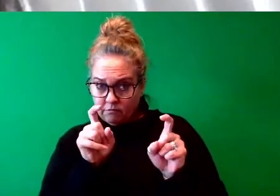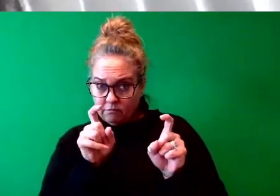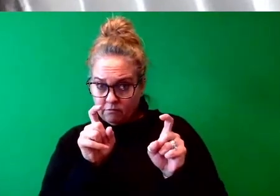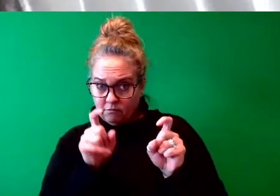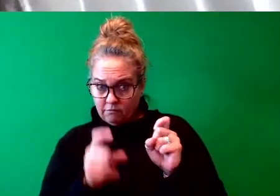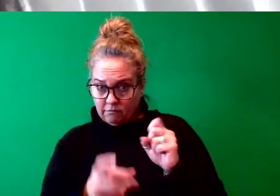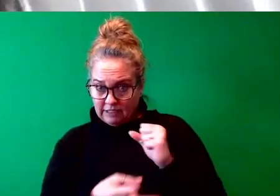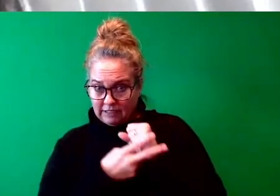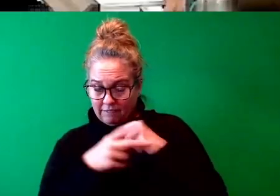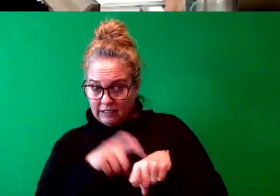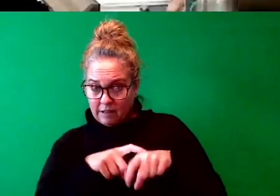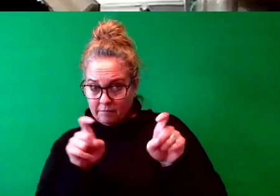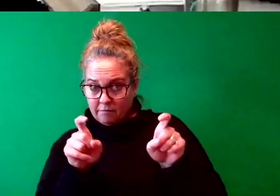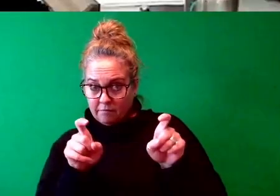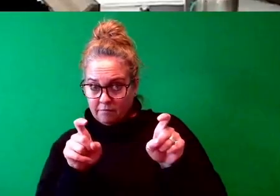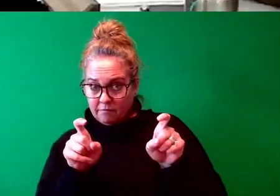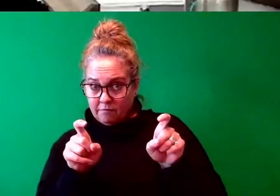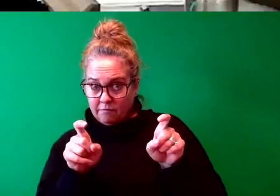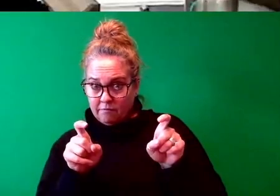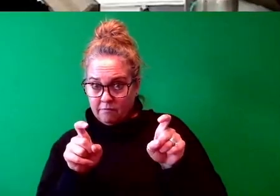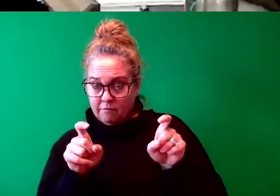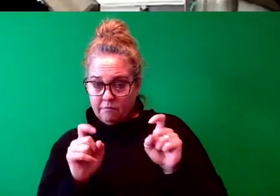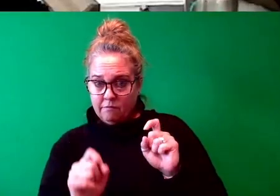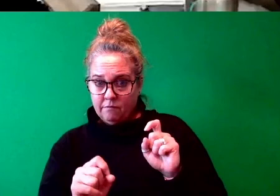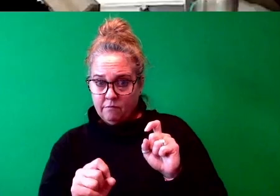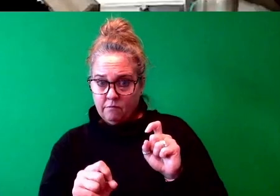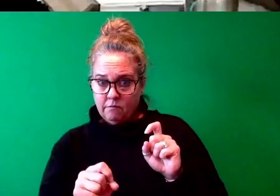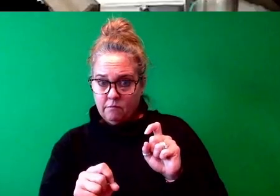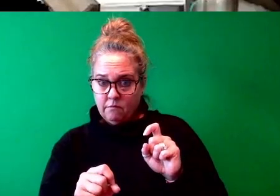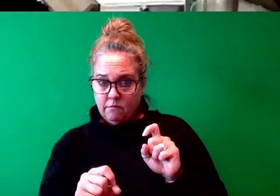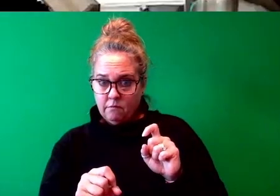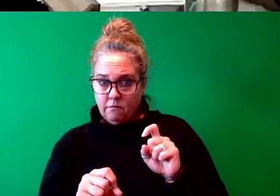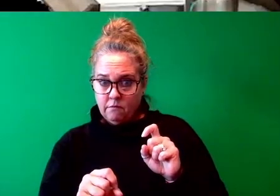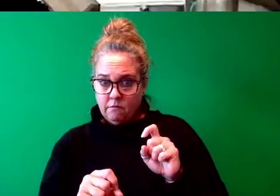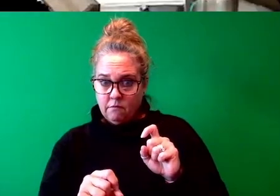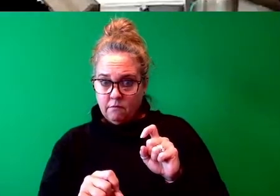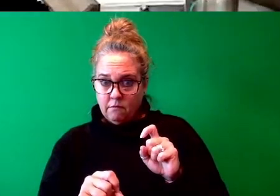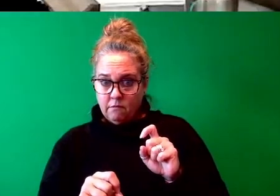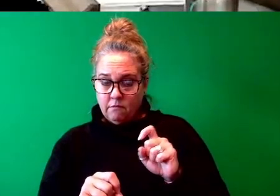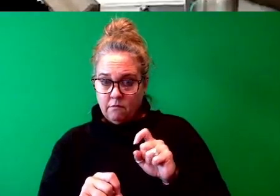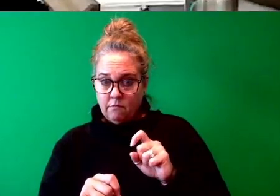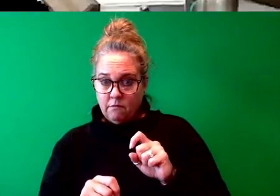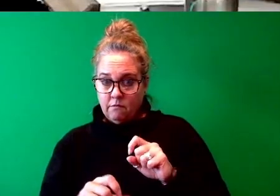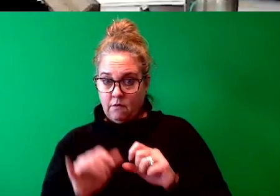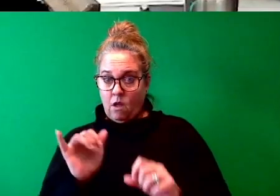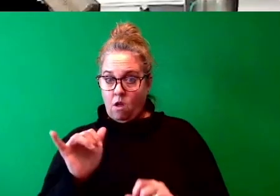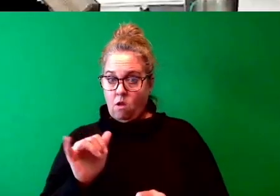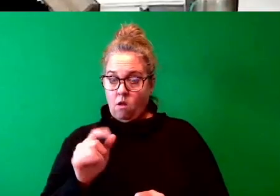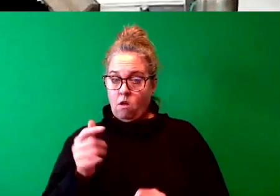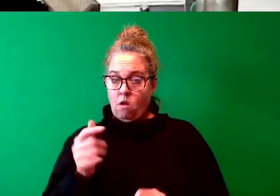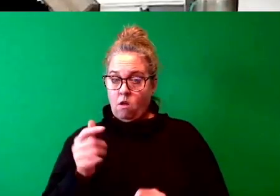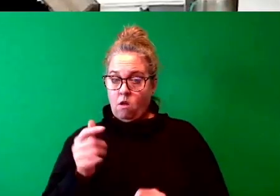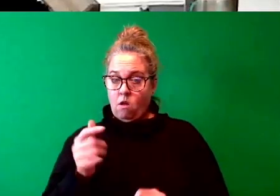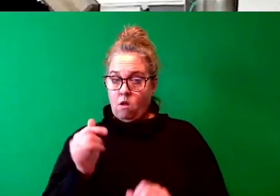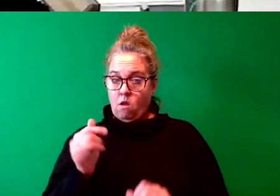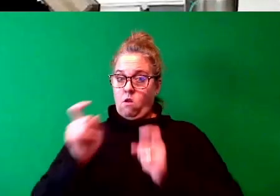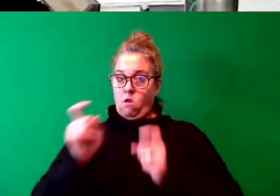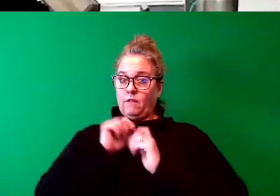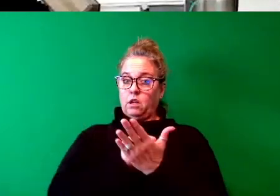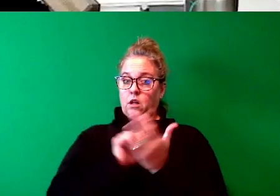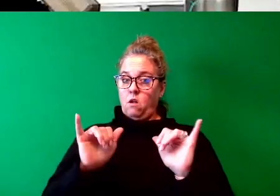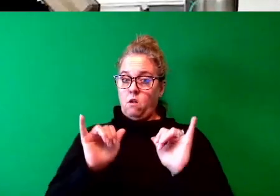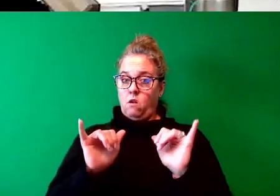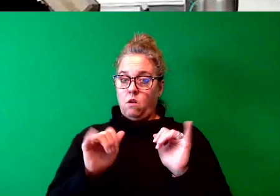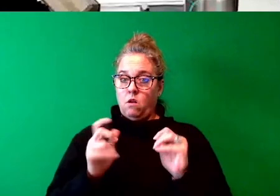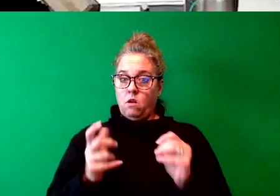you know what? You've actually provided me a script for that, and I just jumped right over it. So we're going to need a motion to enter into